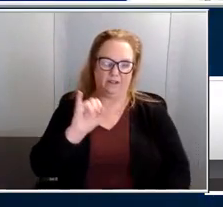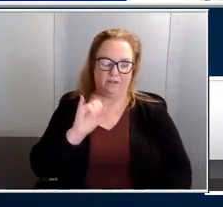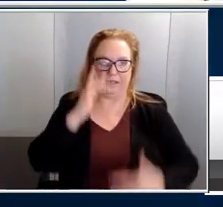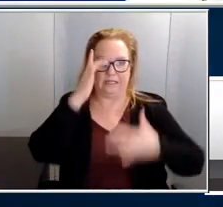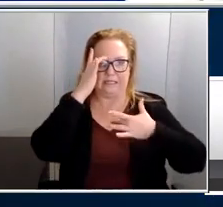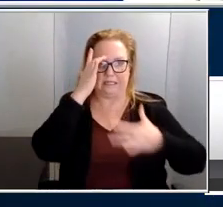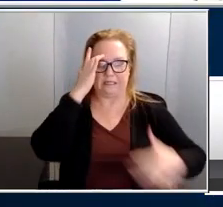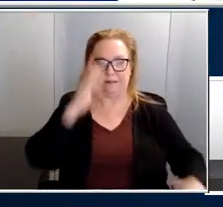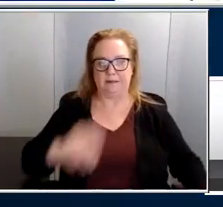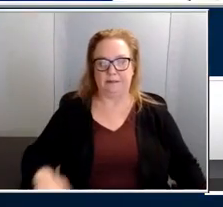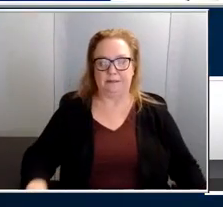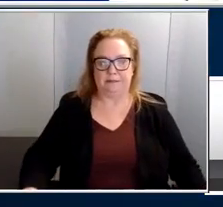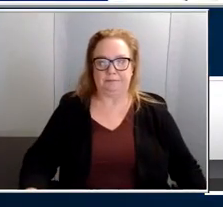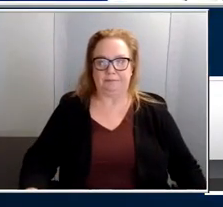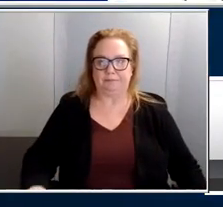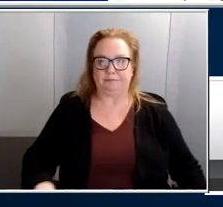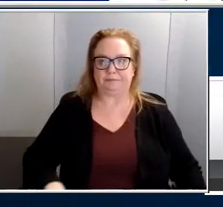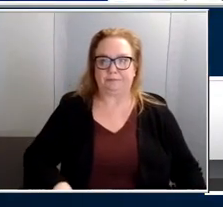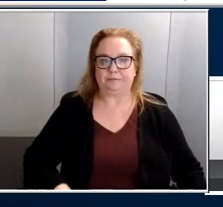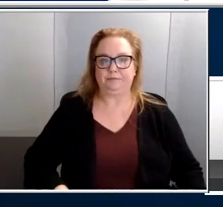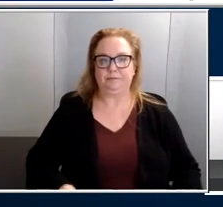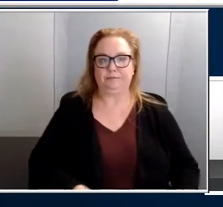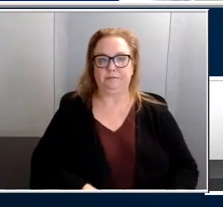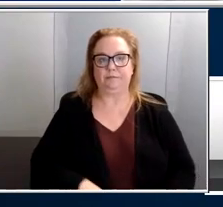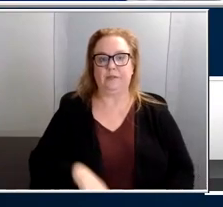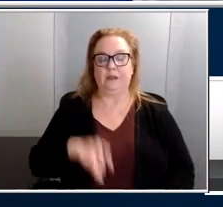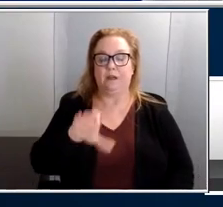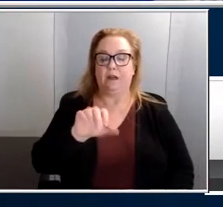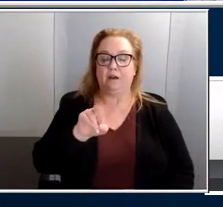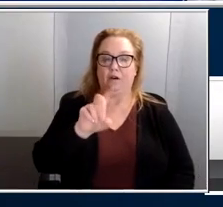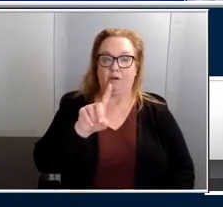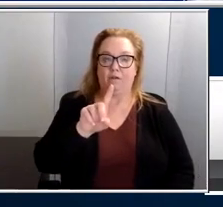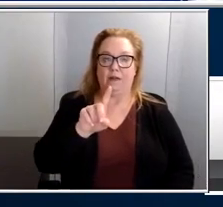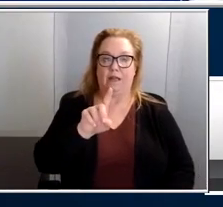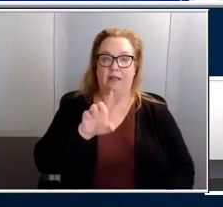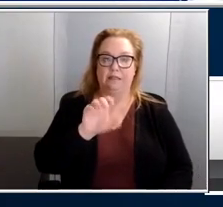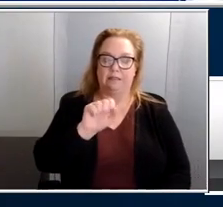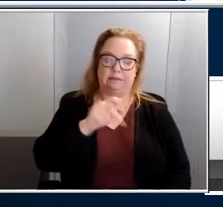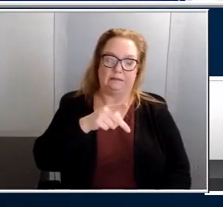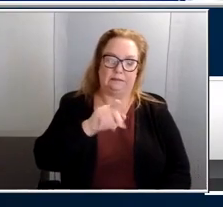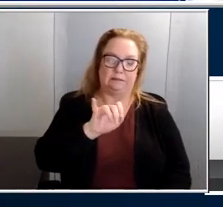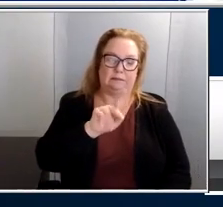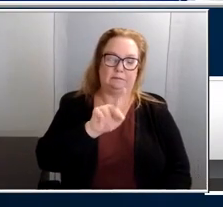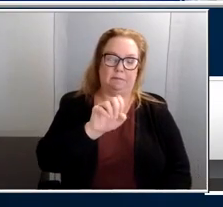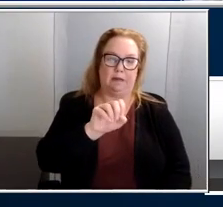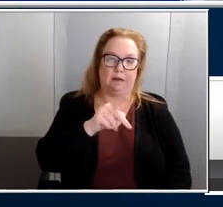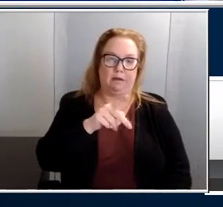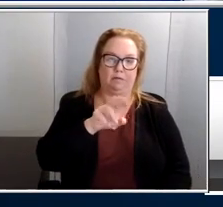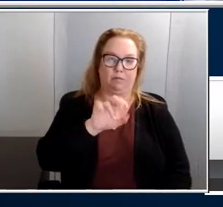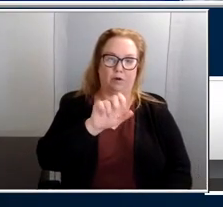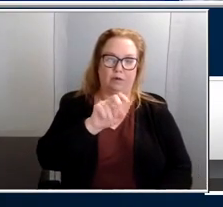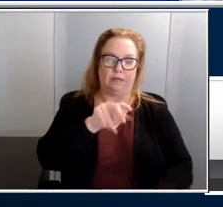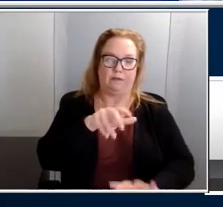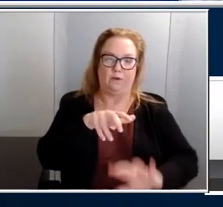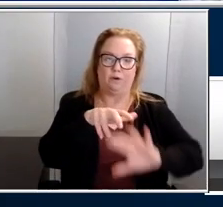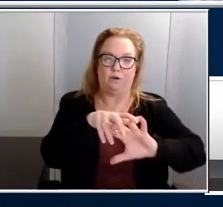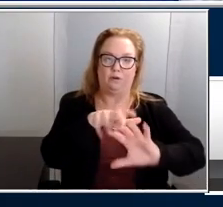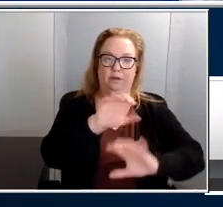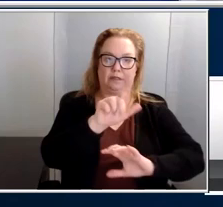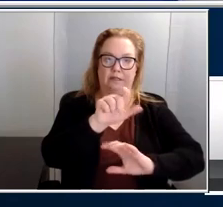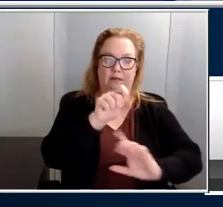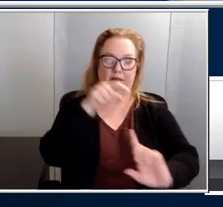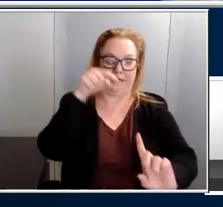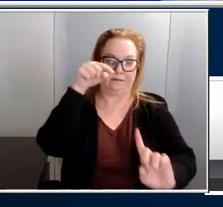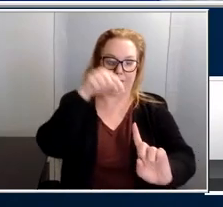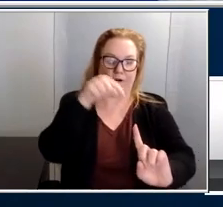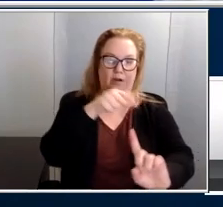Well, I think that it's fair to say, I think that the SARS-CoV-2 has a nice big spike protein, which is responsible for prying into the cell. Yeah. Gives it a good target for